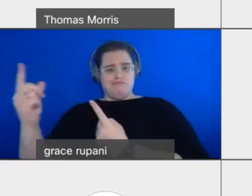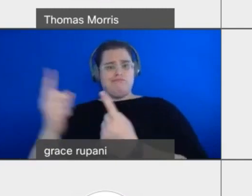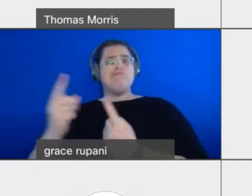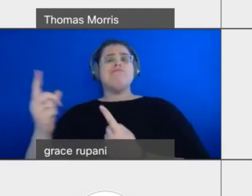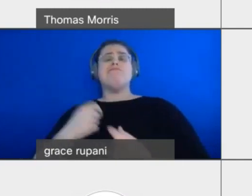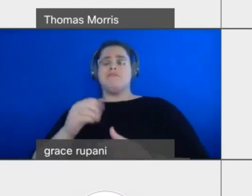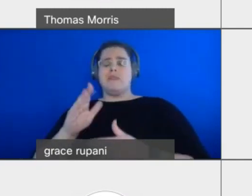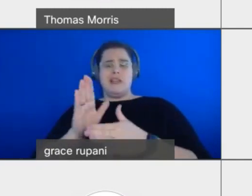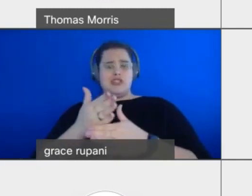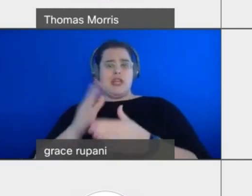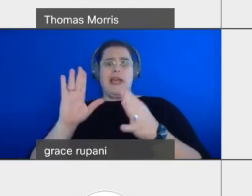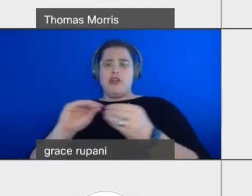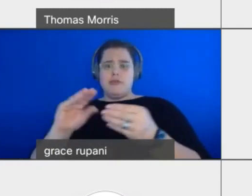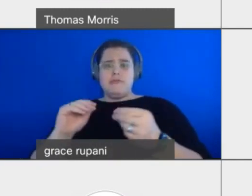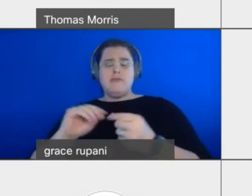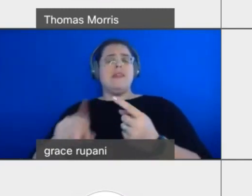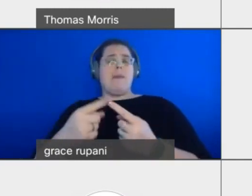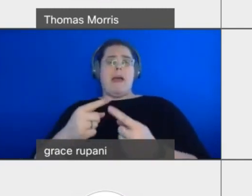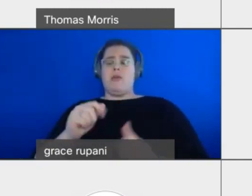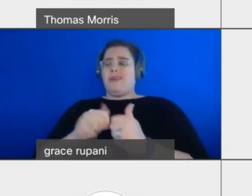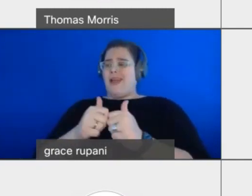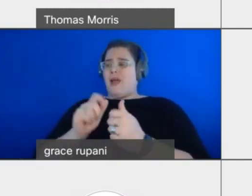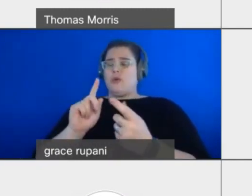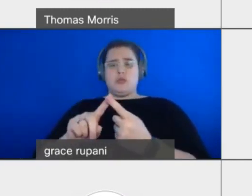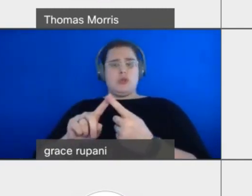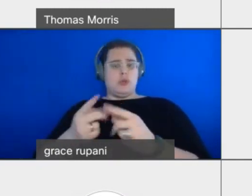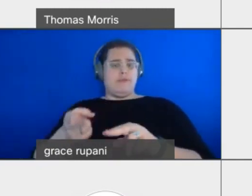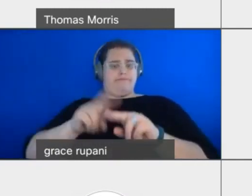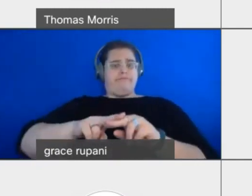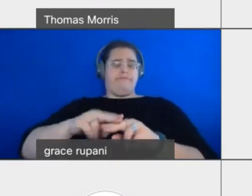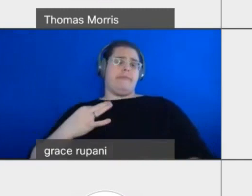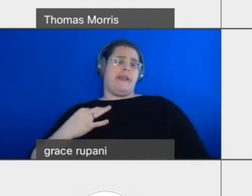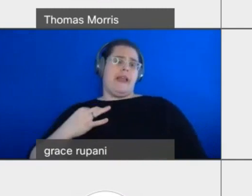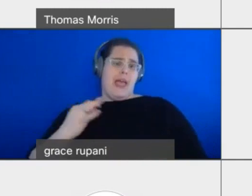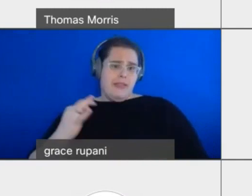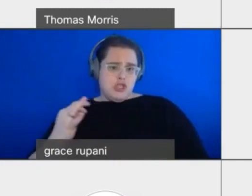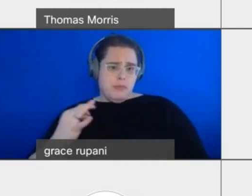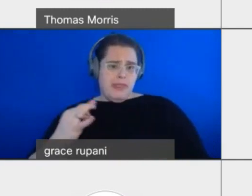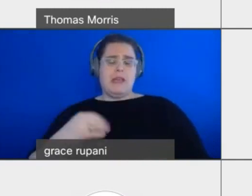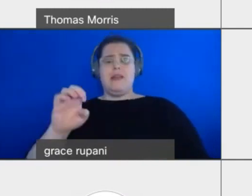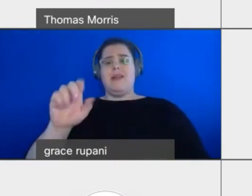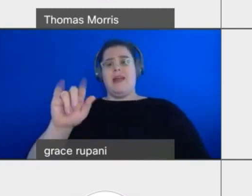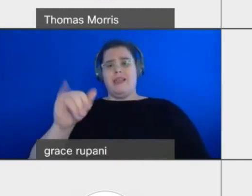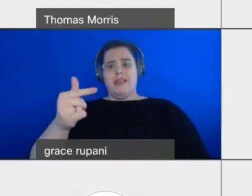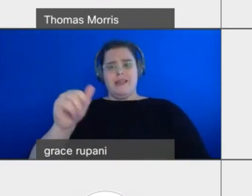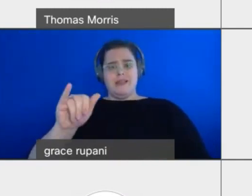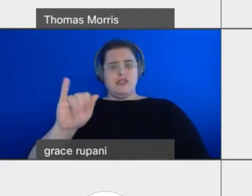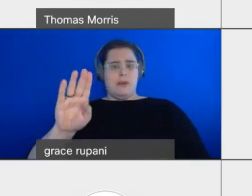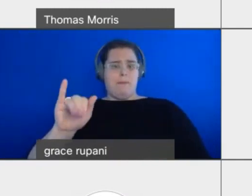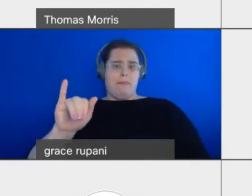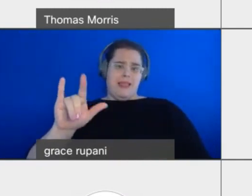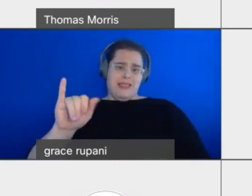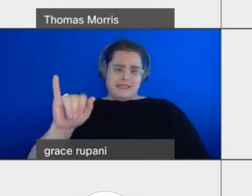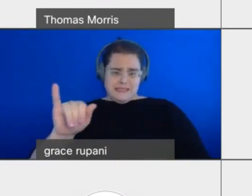of expanding eligibility to ensure that people with developmental disabilities have access to the services they need in